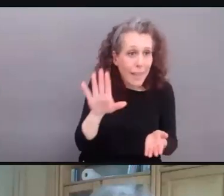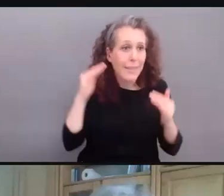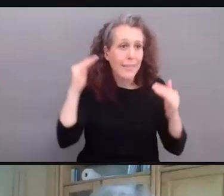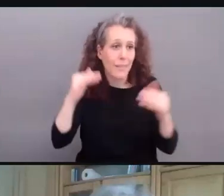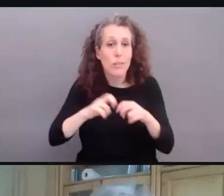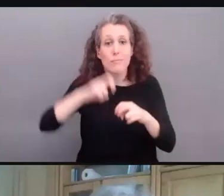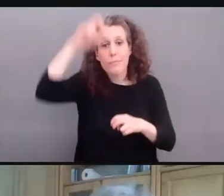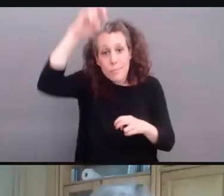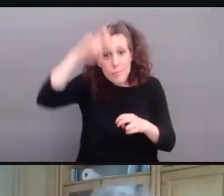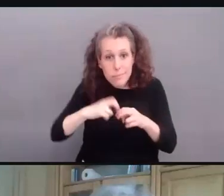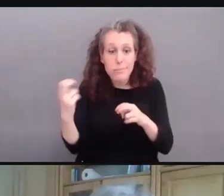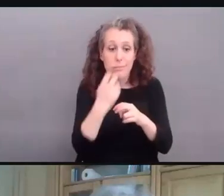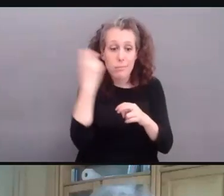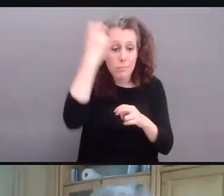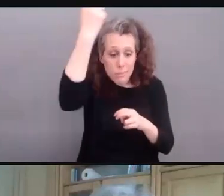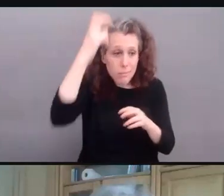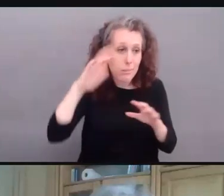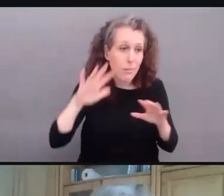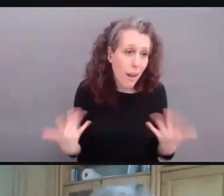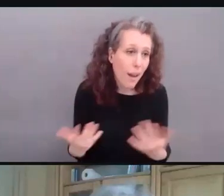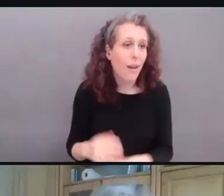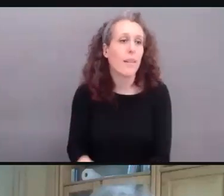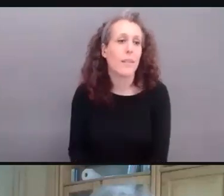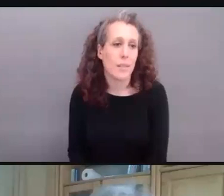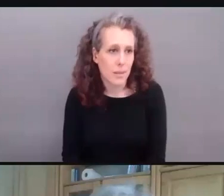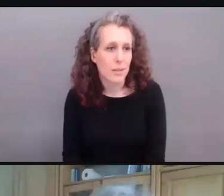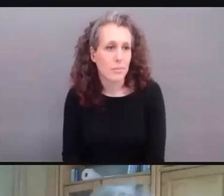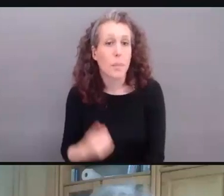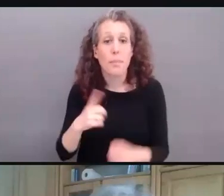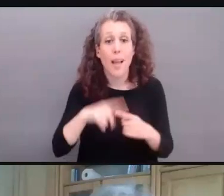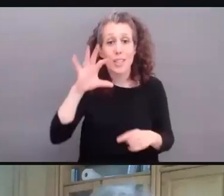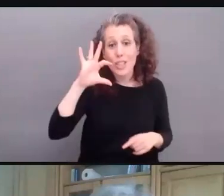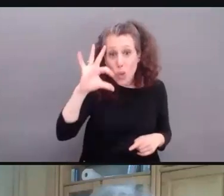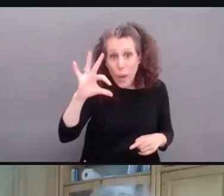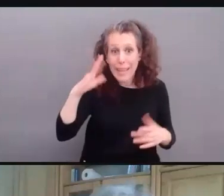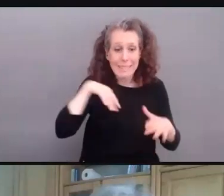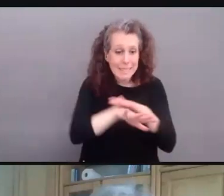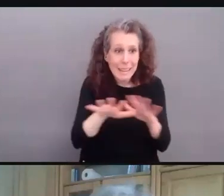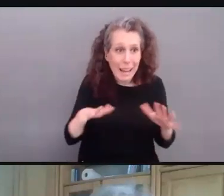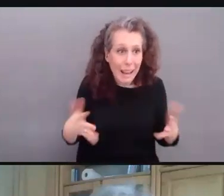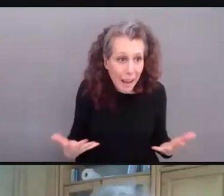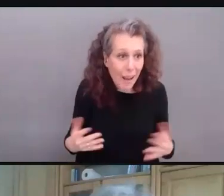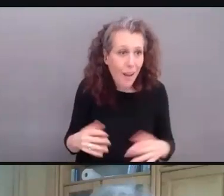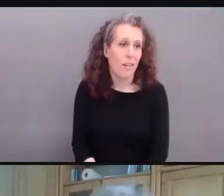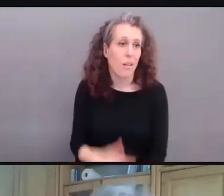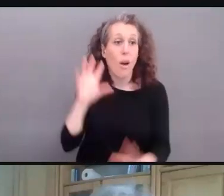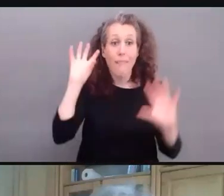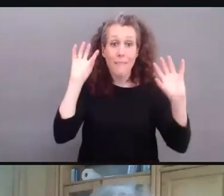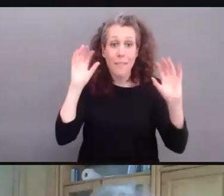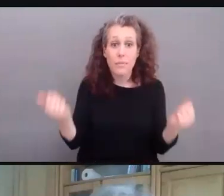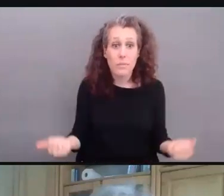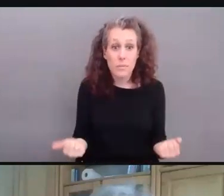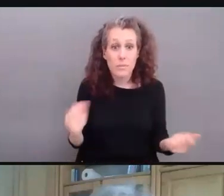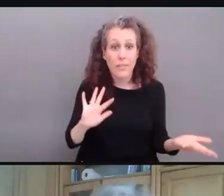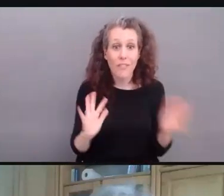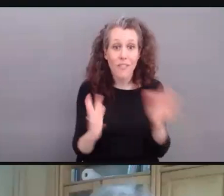specific areas, sanitary accommodation. Yeah, fire safety for all is a very important issue about evacuation